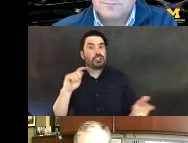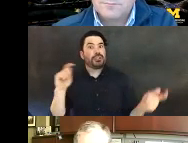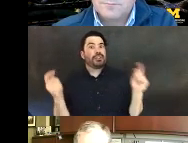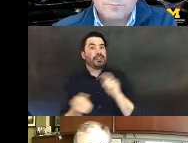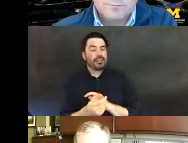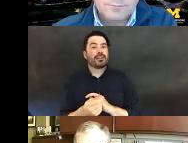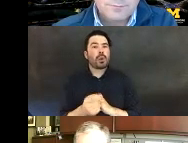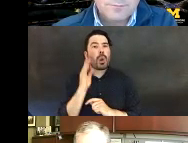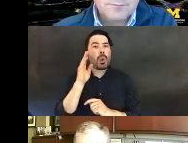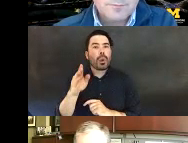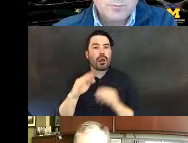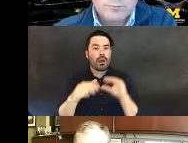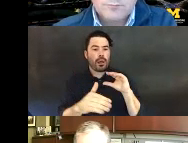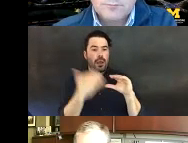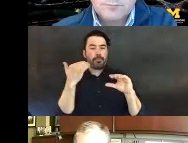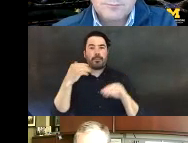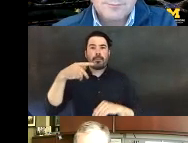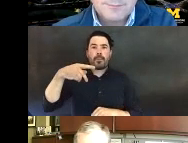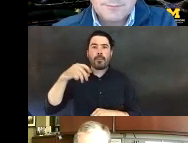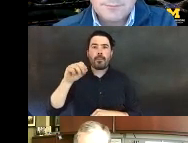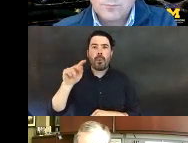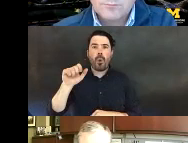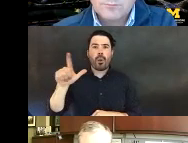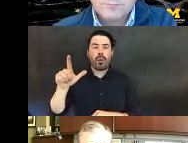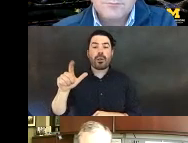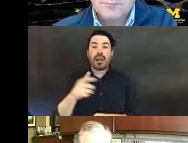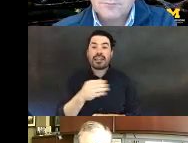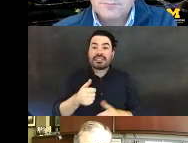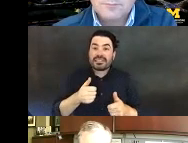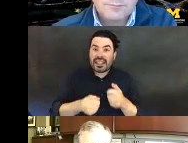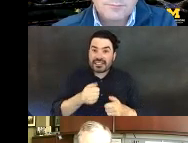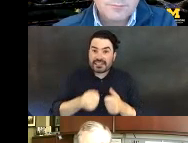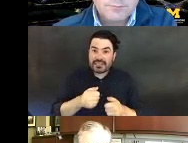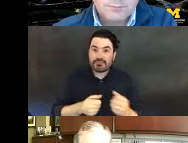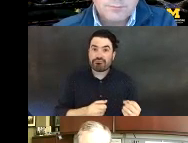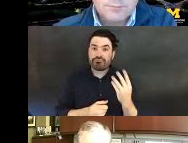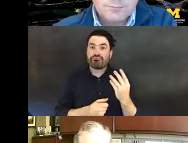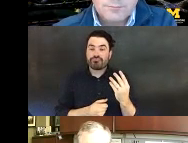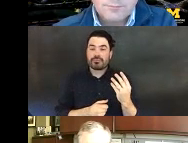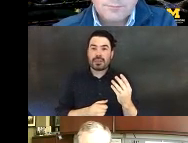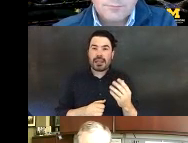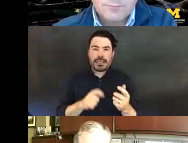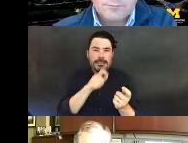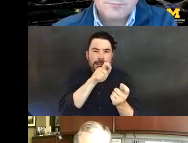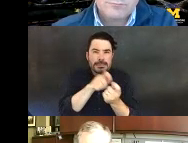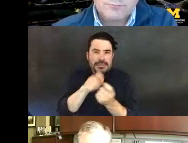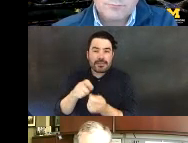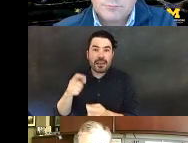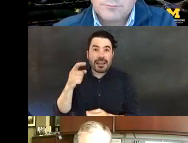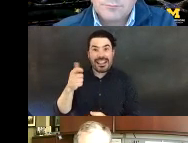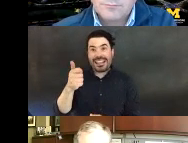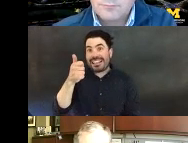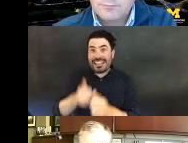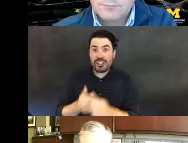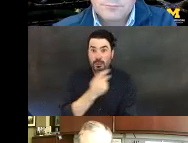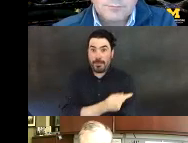through the portal and the text message, as I said. The specifics of how that works for patients that have multiple appointments a day, I'd have to